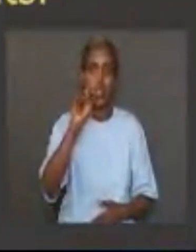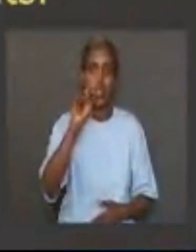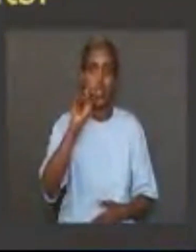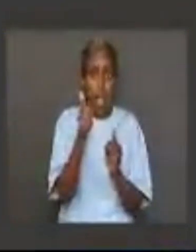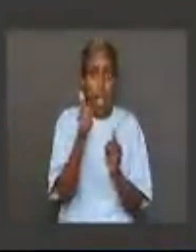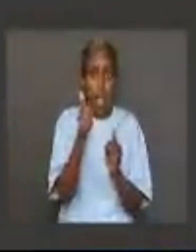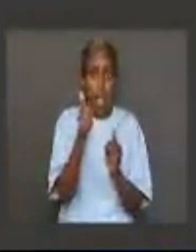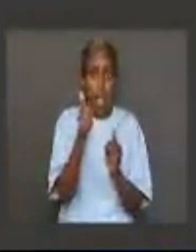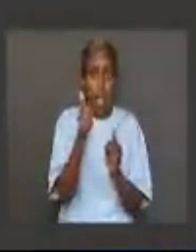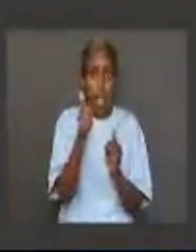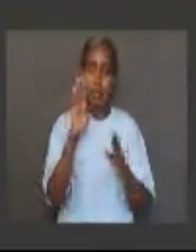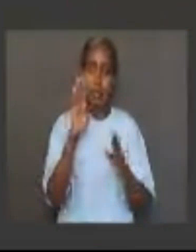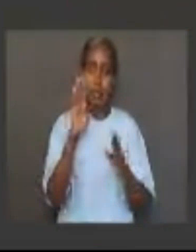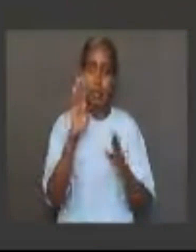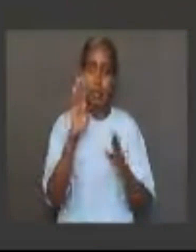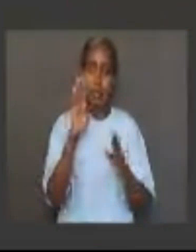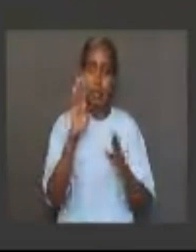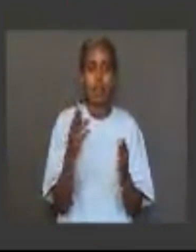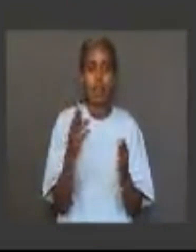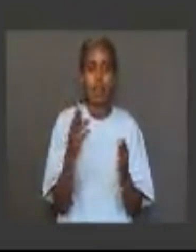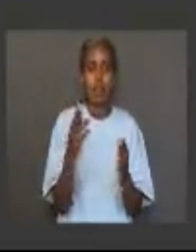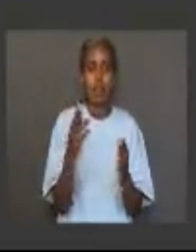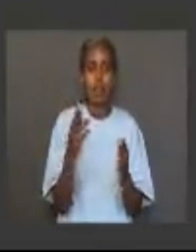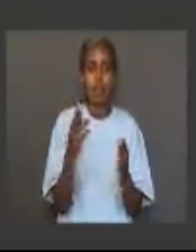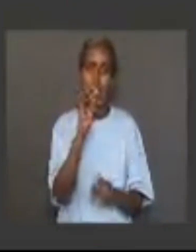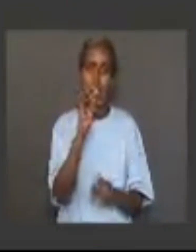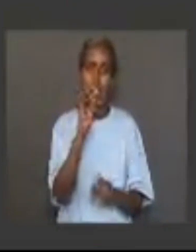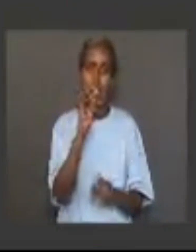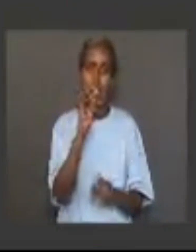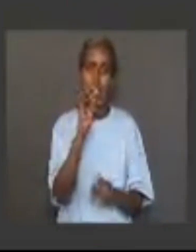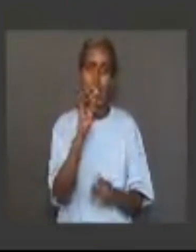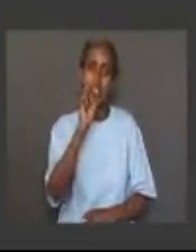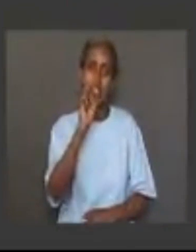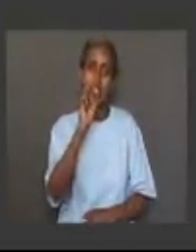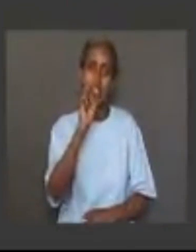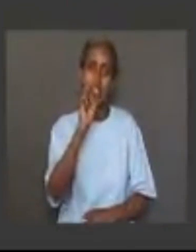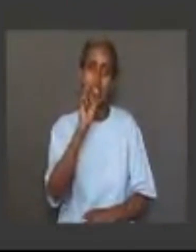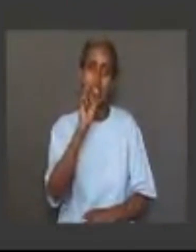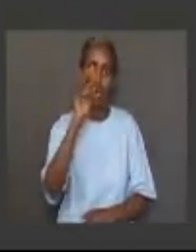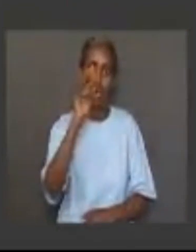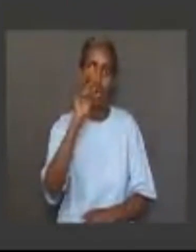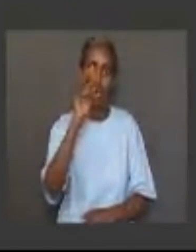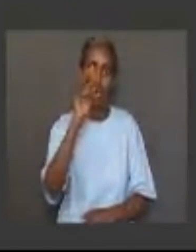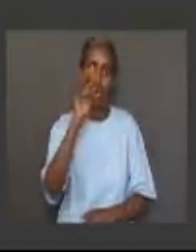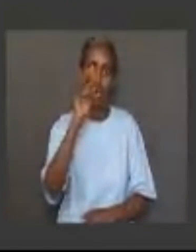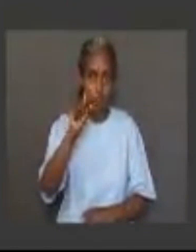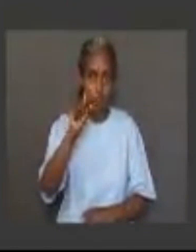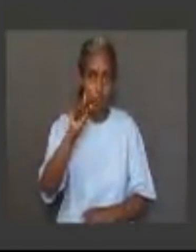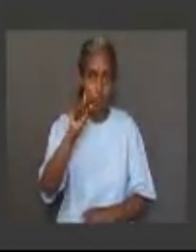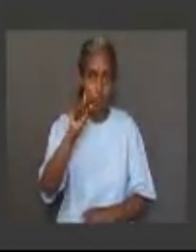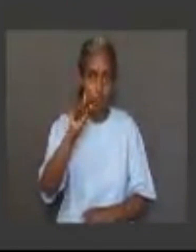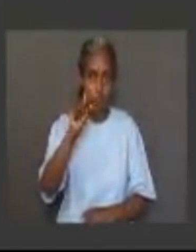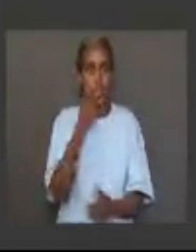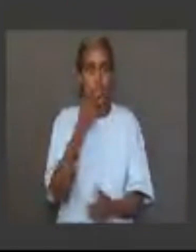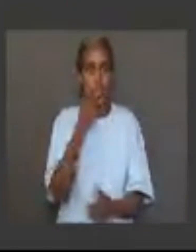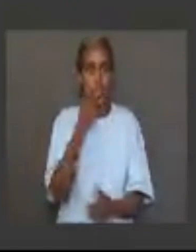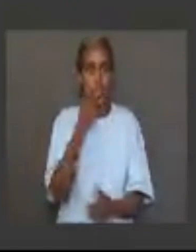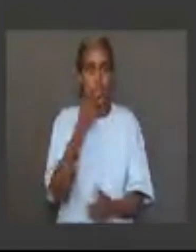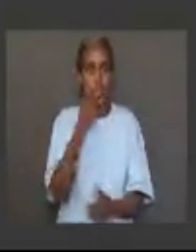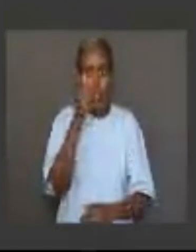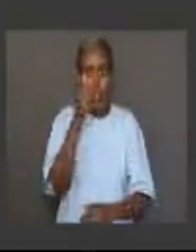A and B are disjoint if and only if A